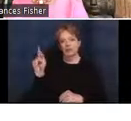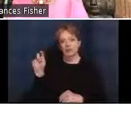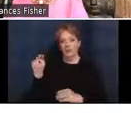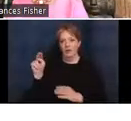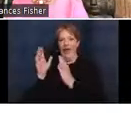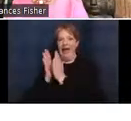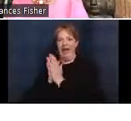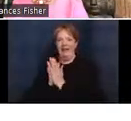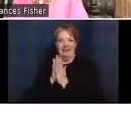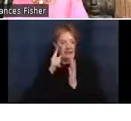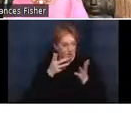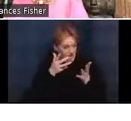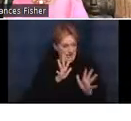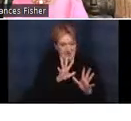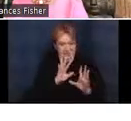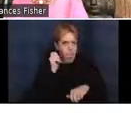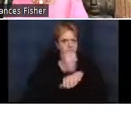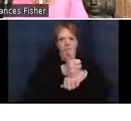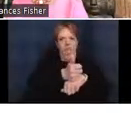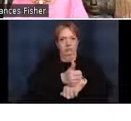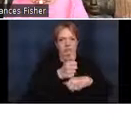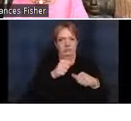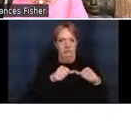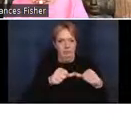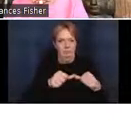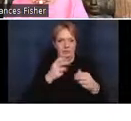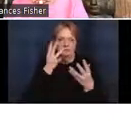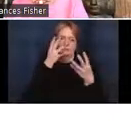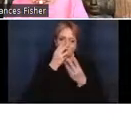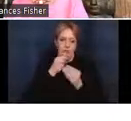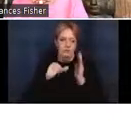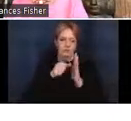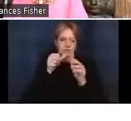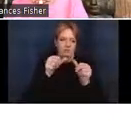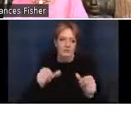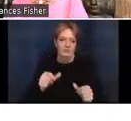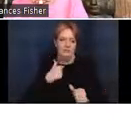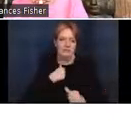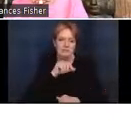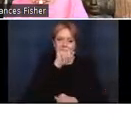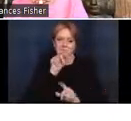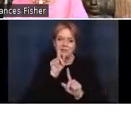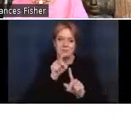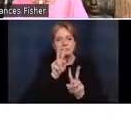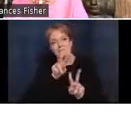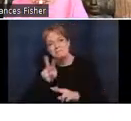that it become a part of the permanent collection. It's a beautiful piece. We love to go visit and